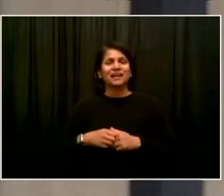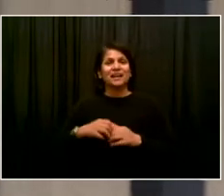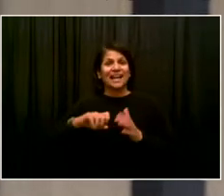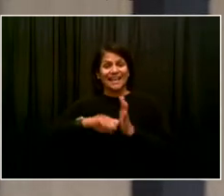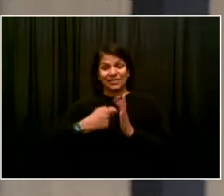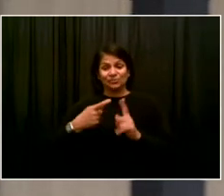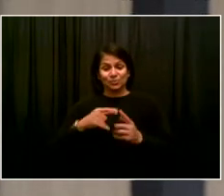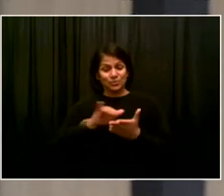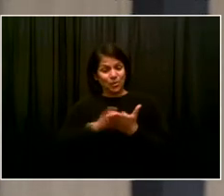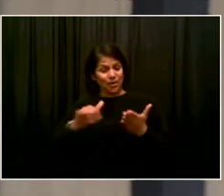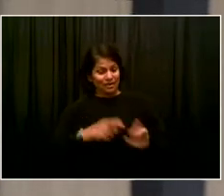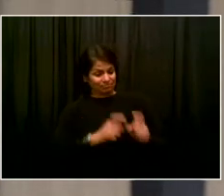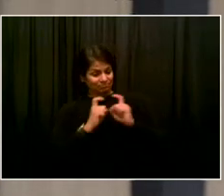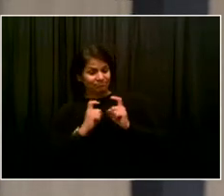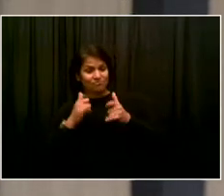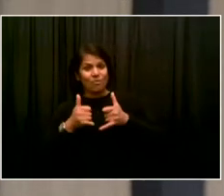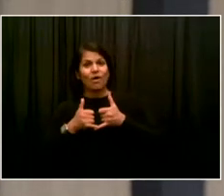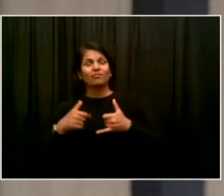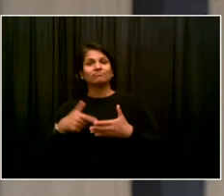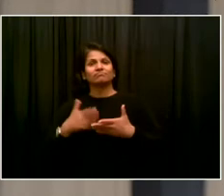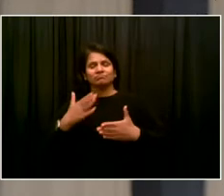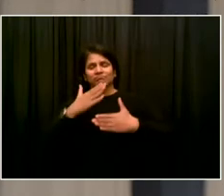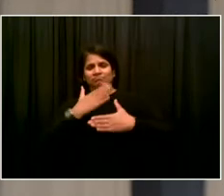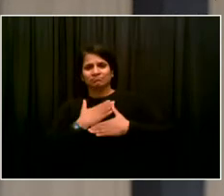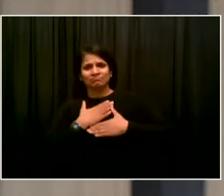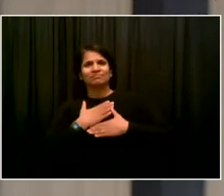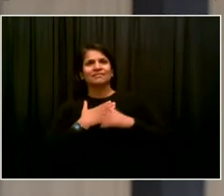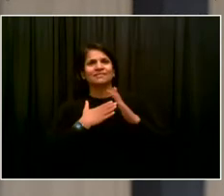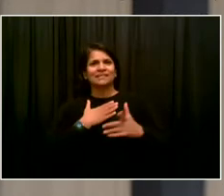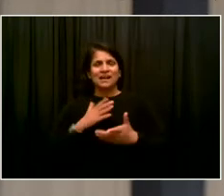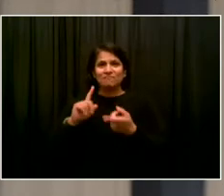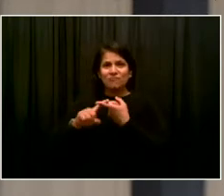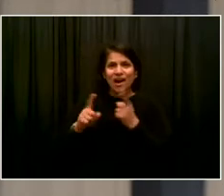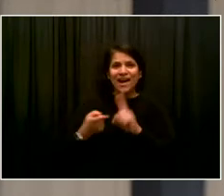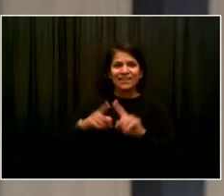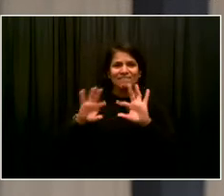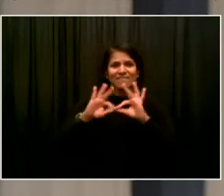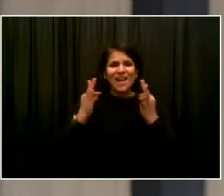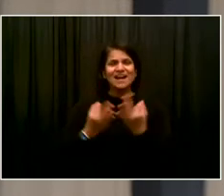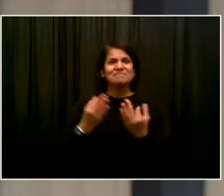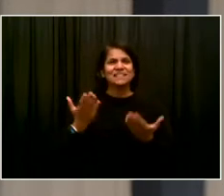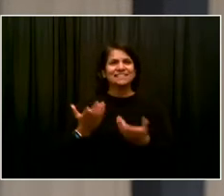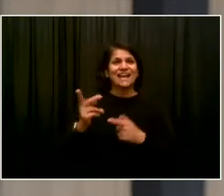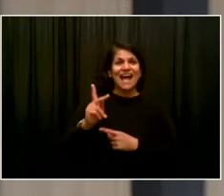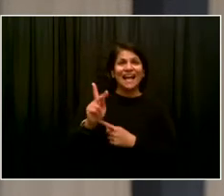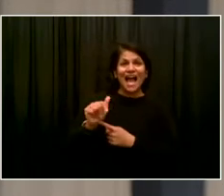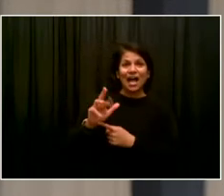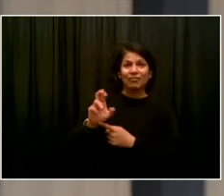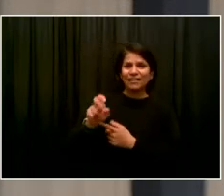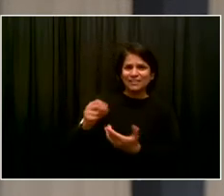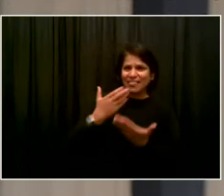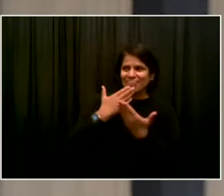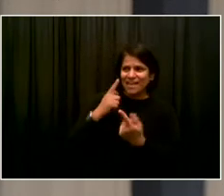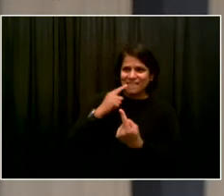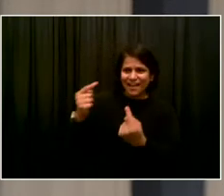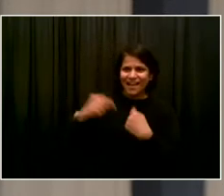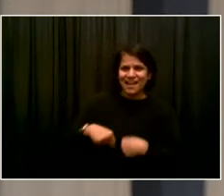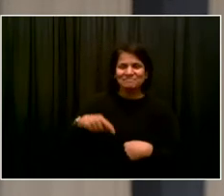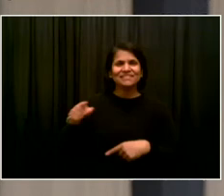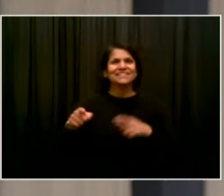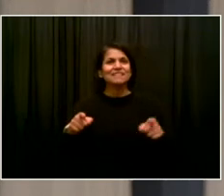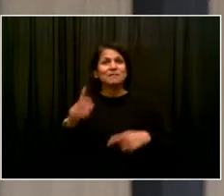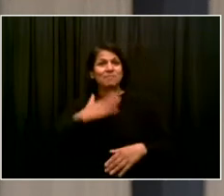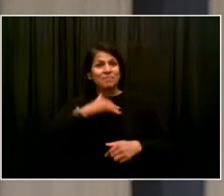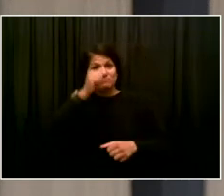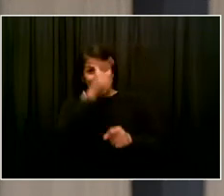have friends and family here. Karen, thank you for being here today. My brothers, Michael and Kenneth.